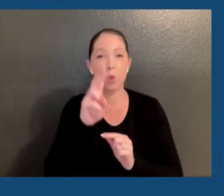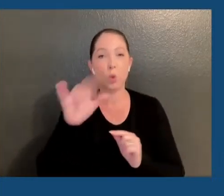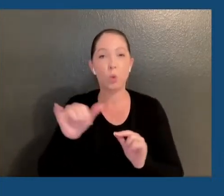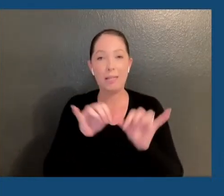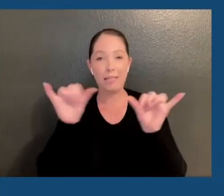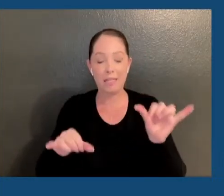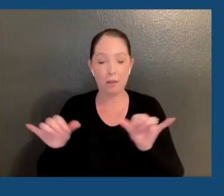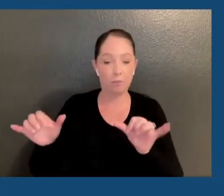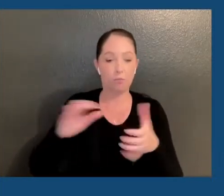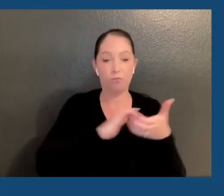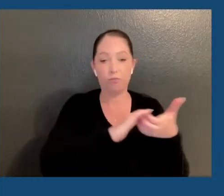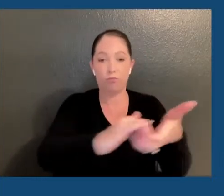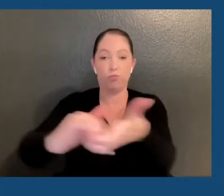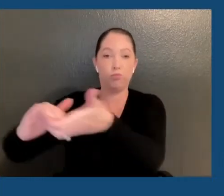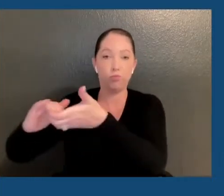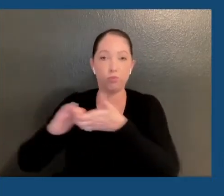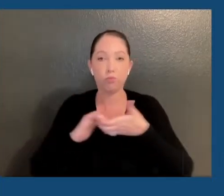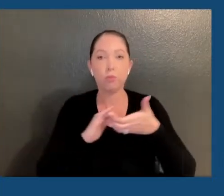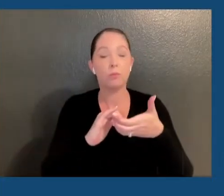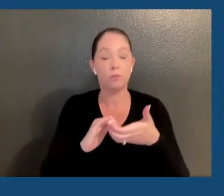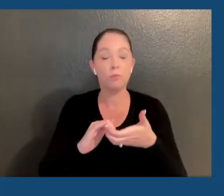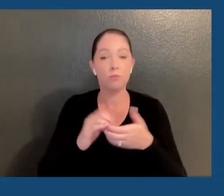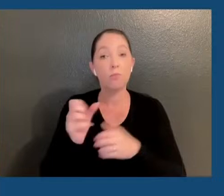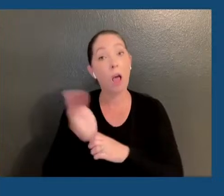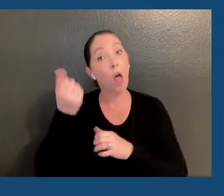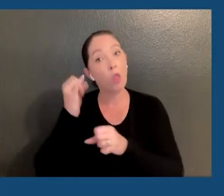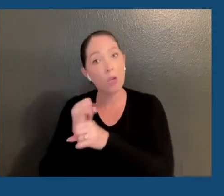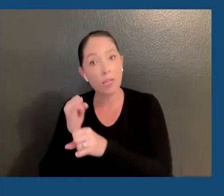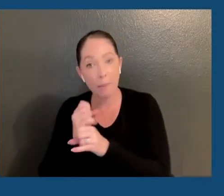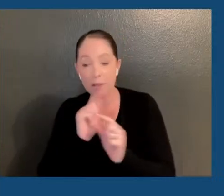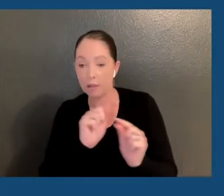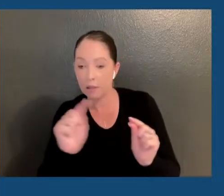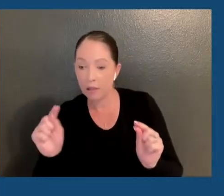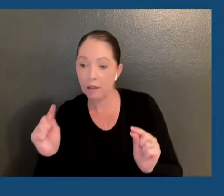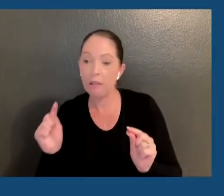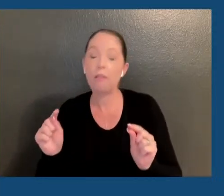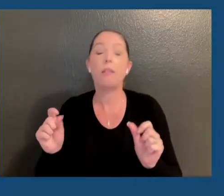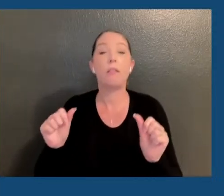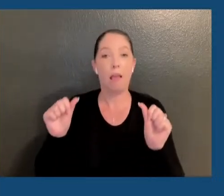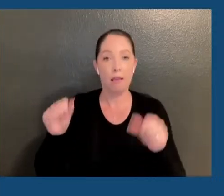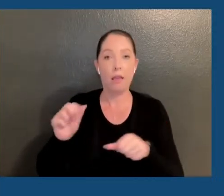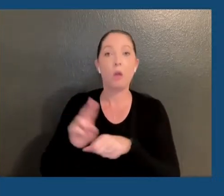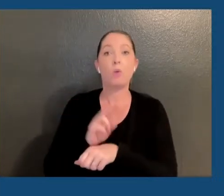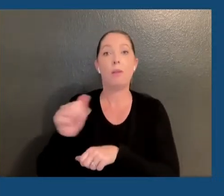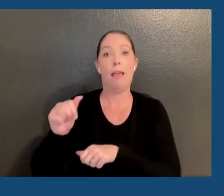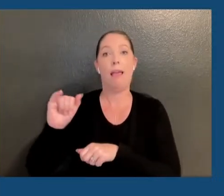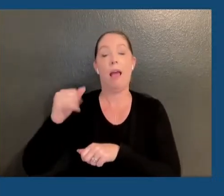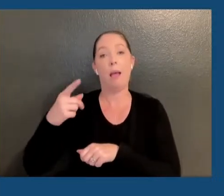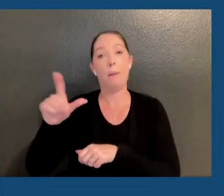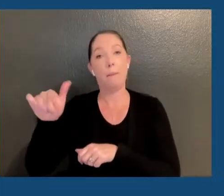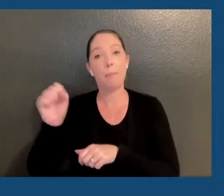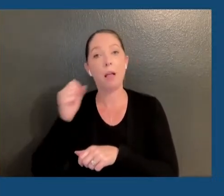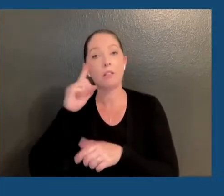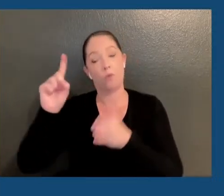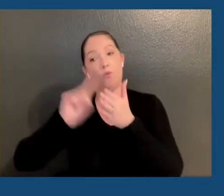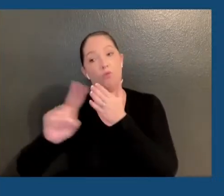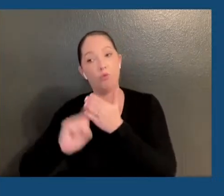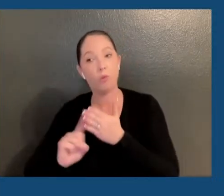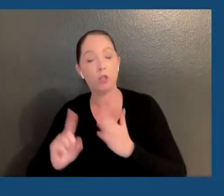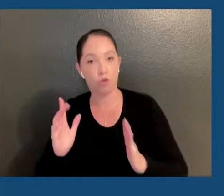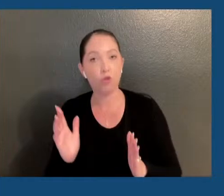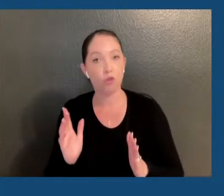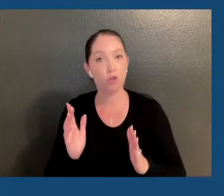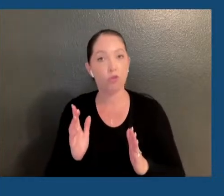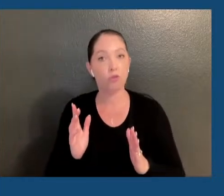a whole, as other SUNY campuses harness AI Plus to power research in every imaginable